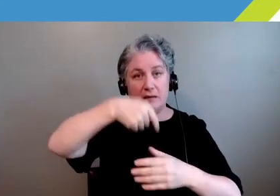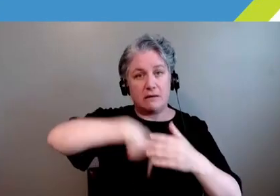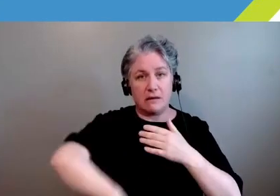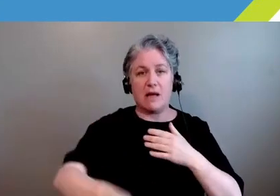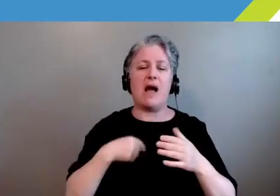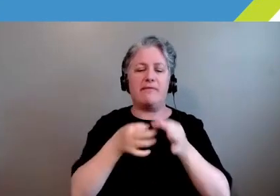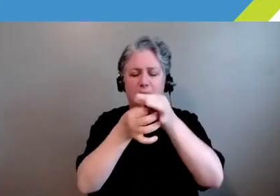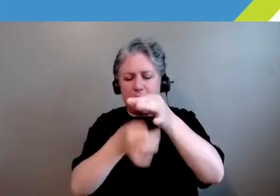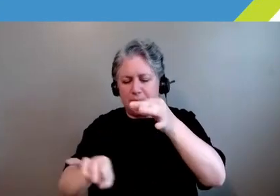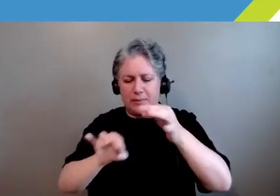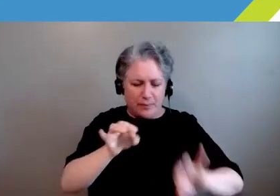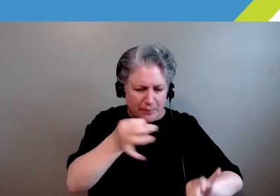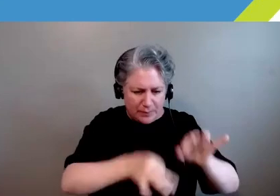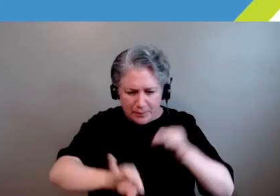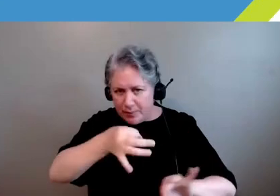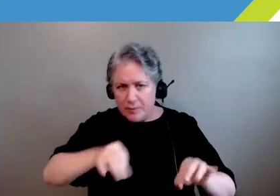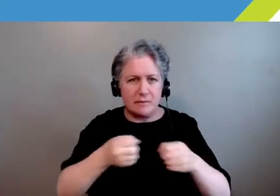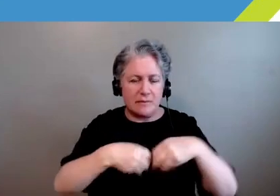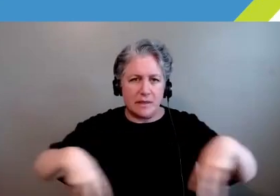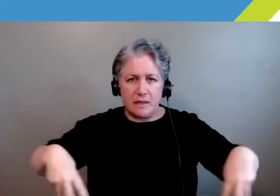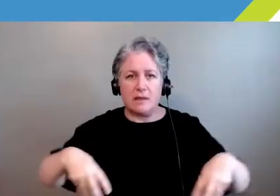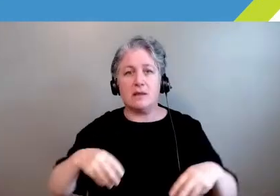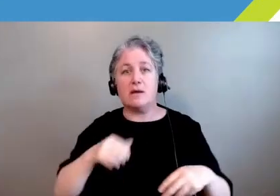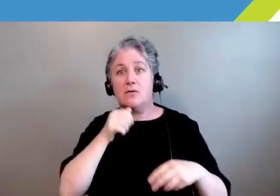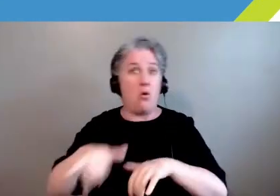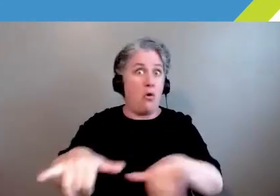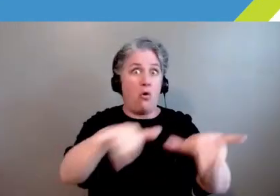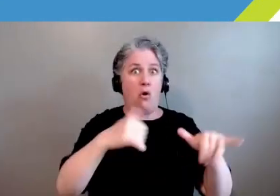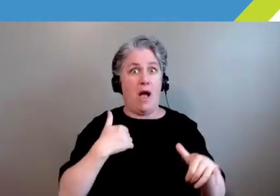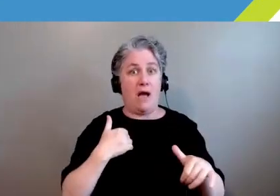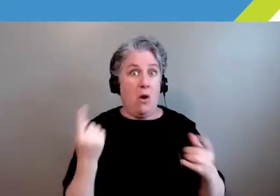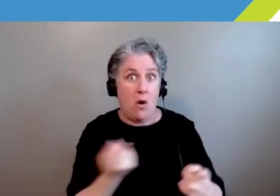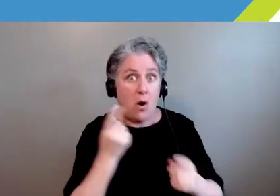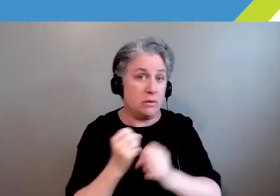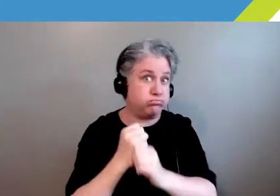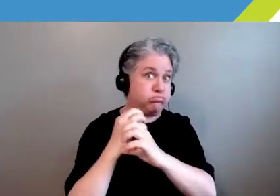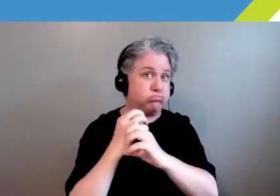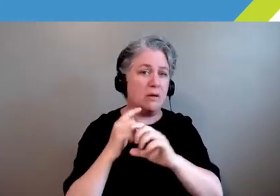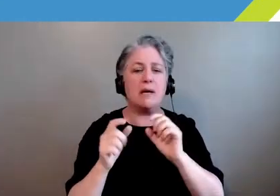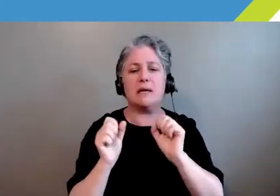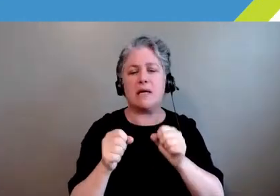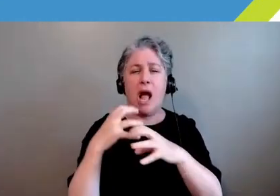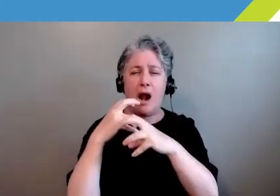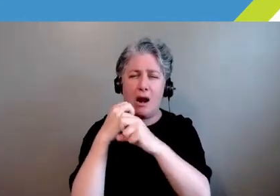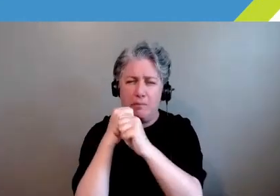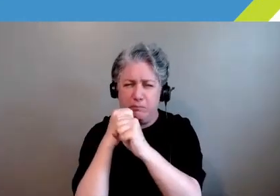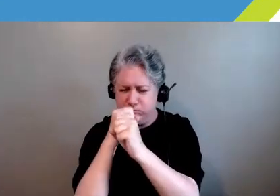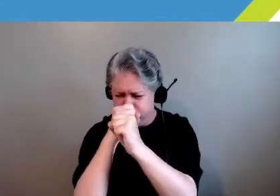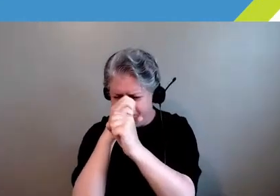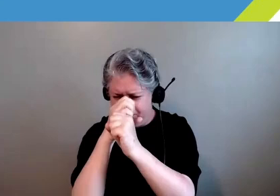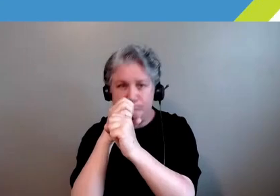of bile ducts, so not everyone has a bile duct that looks that inflamed all the time. Okay, but that's how inflamed it can